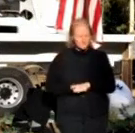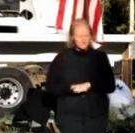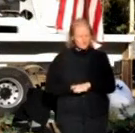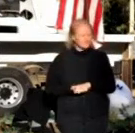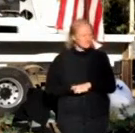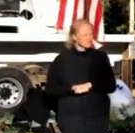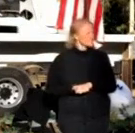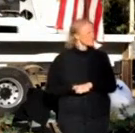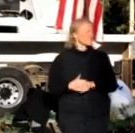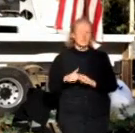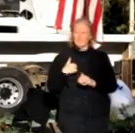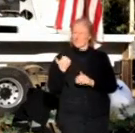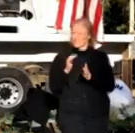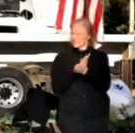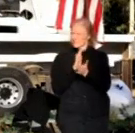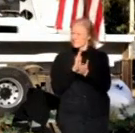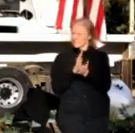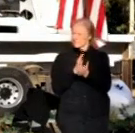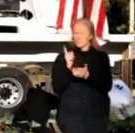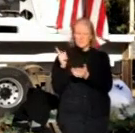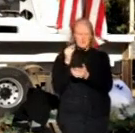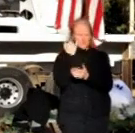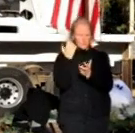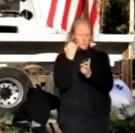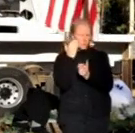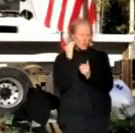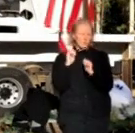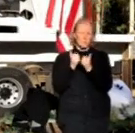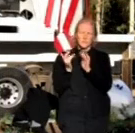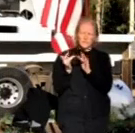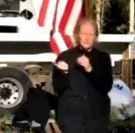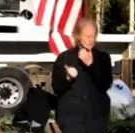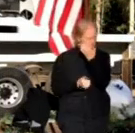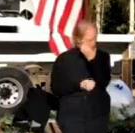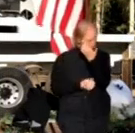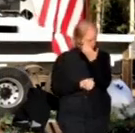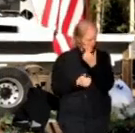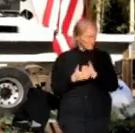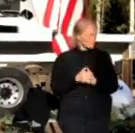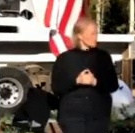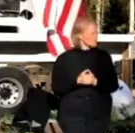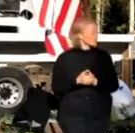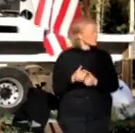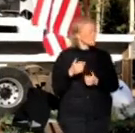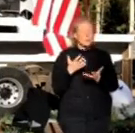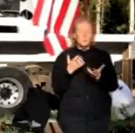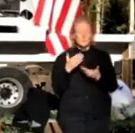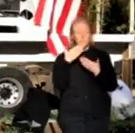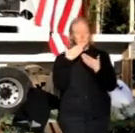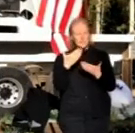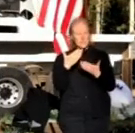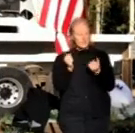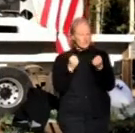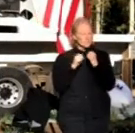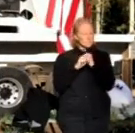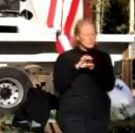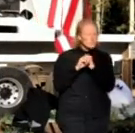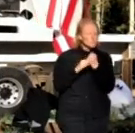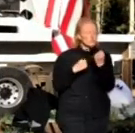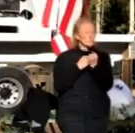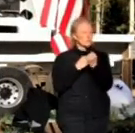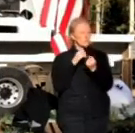There's some flyers in the back if you want to get to know them a little bit more and how to connect with them. We want to say thank you for promotional support